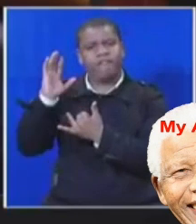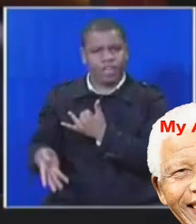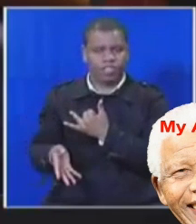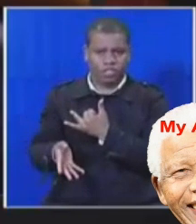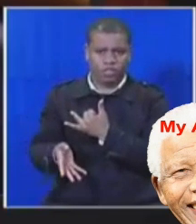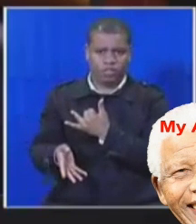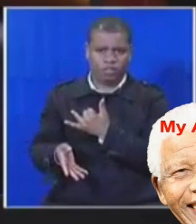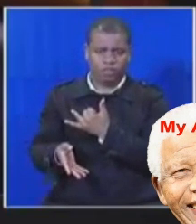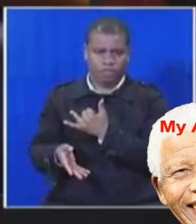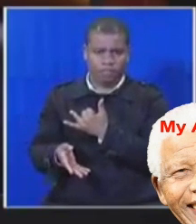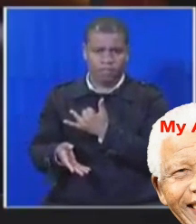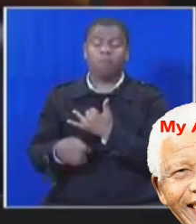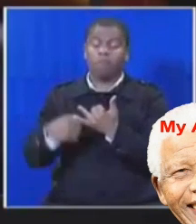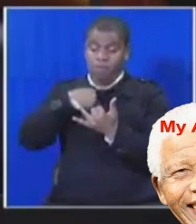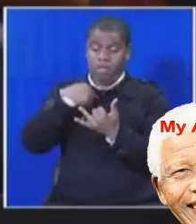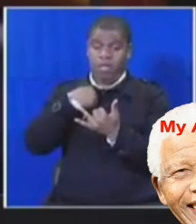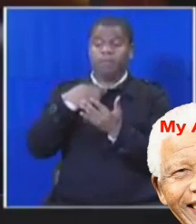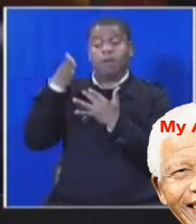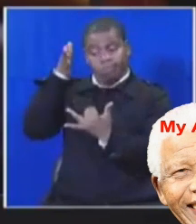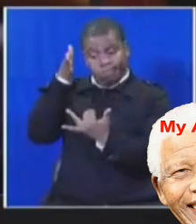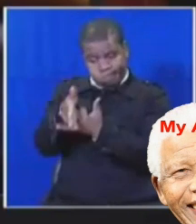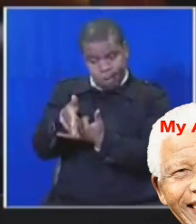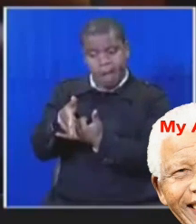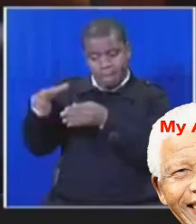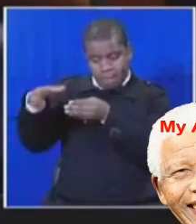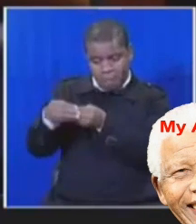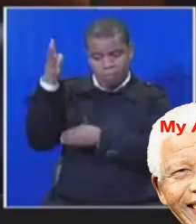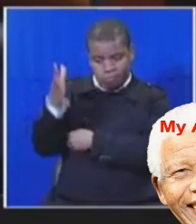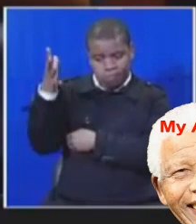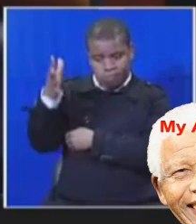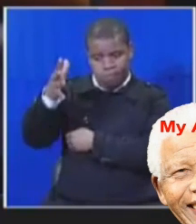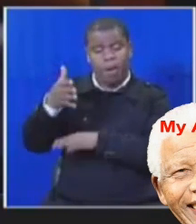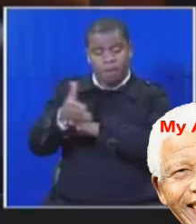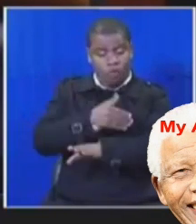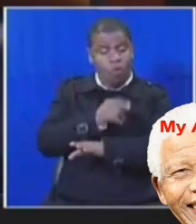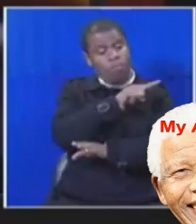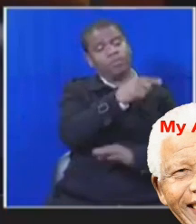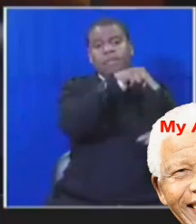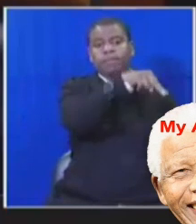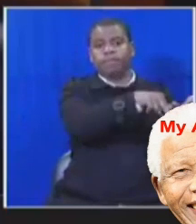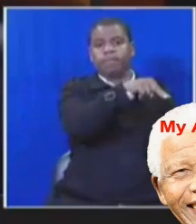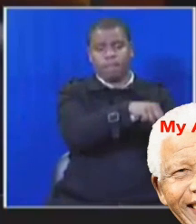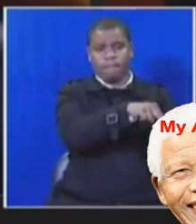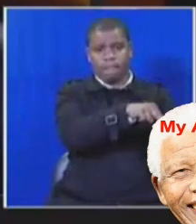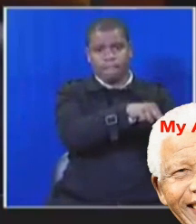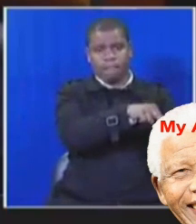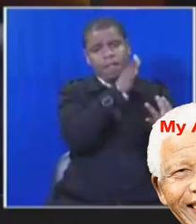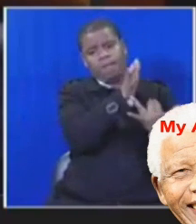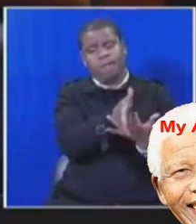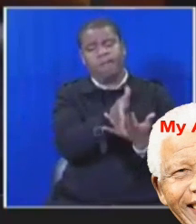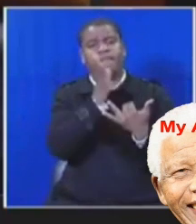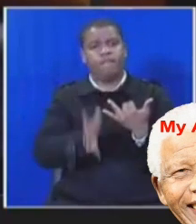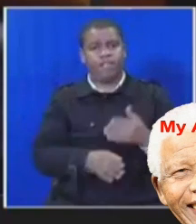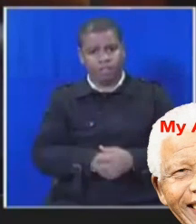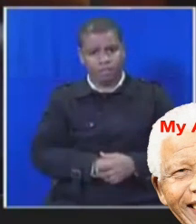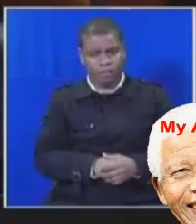honourable members. I intervened on the member while he was speaking even before Honourable Steenhuisen made a point